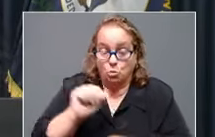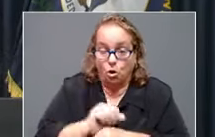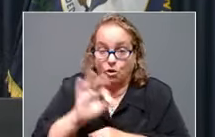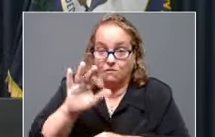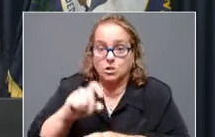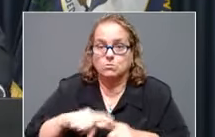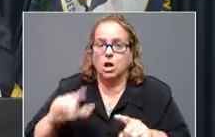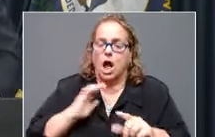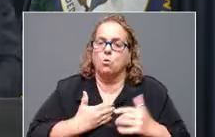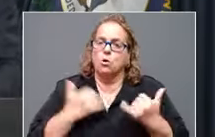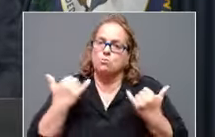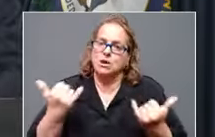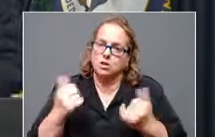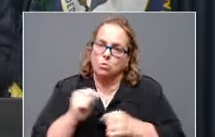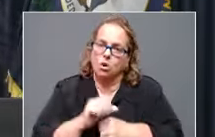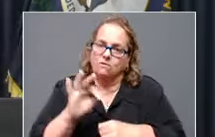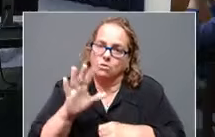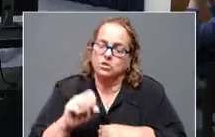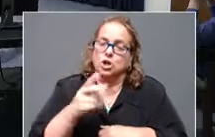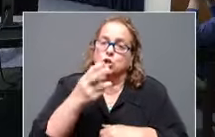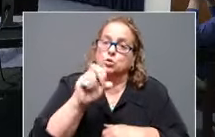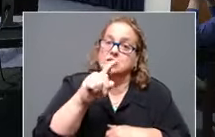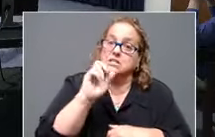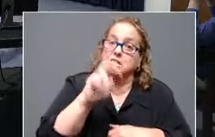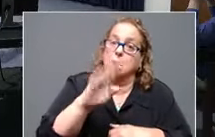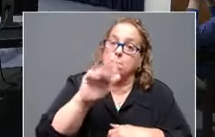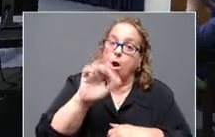Development Corporation. Houston, thanks for being with us today.